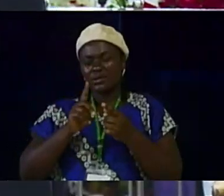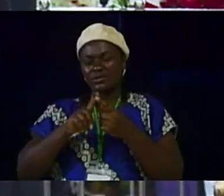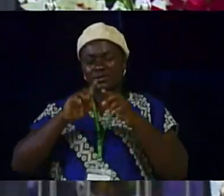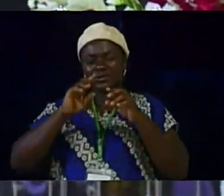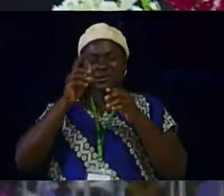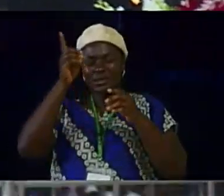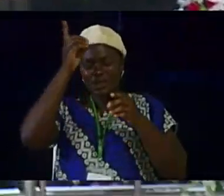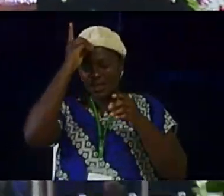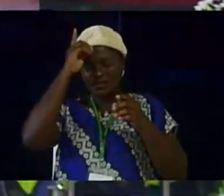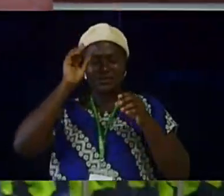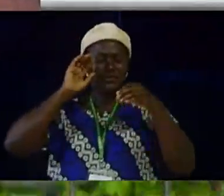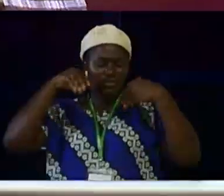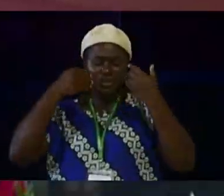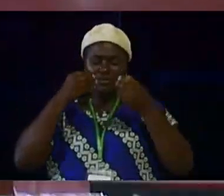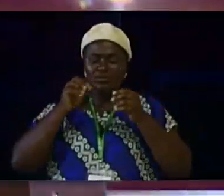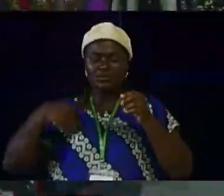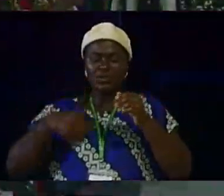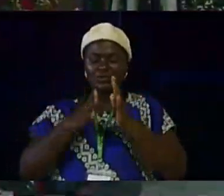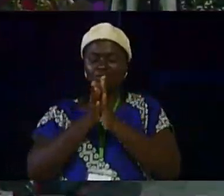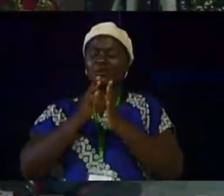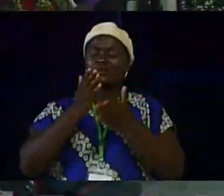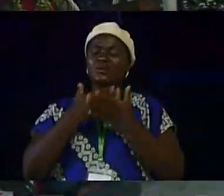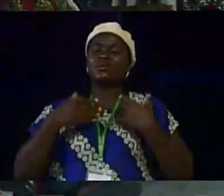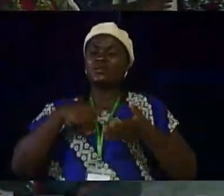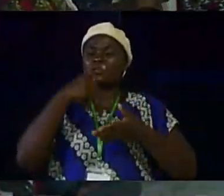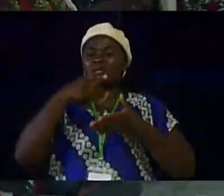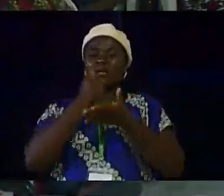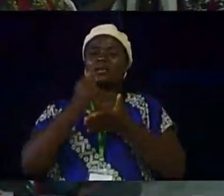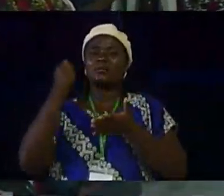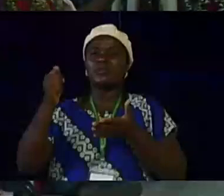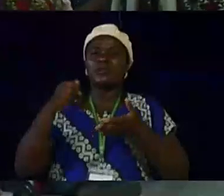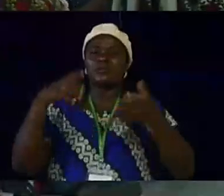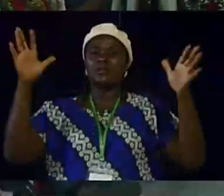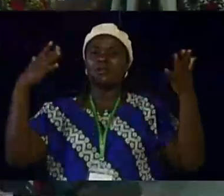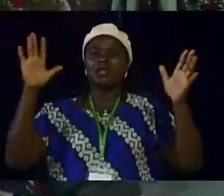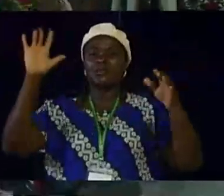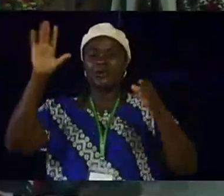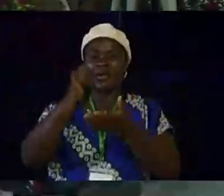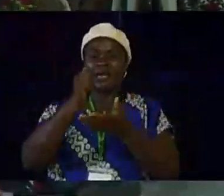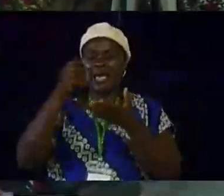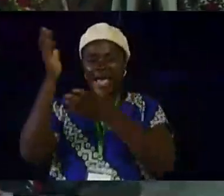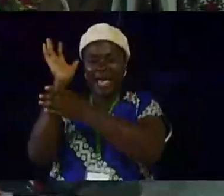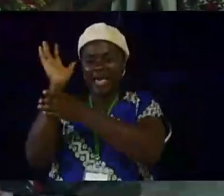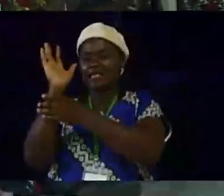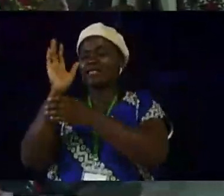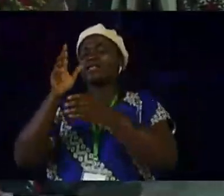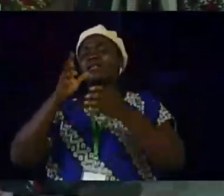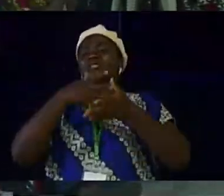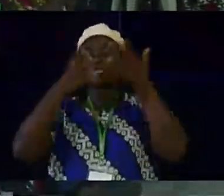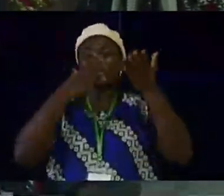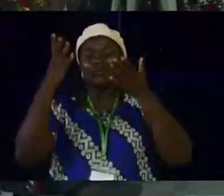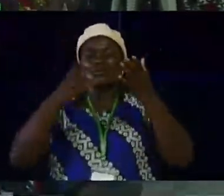amen and amen. Come on, clap your hands and shout another big hallelujah.